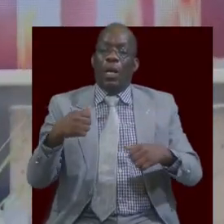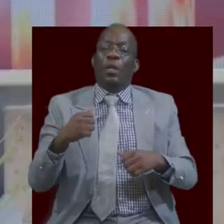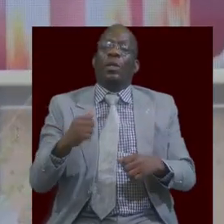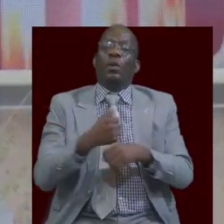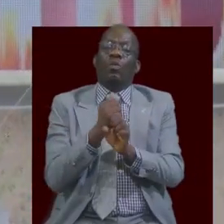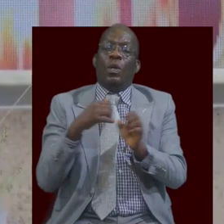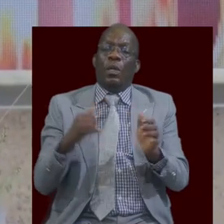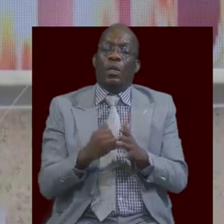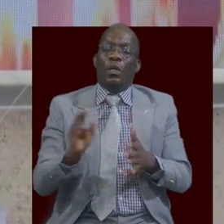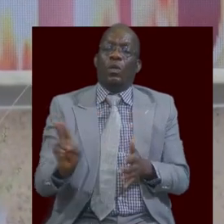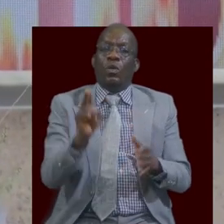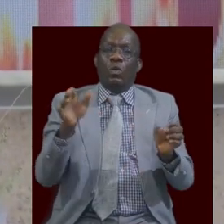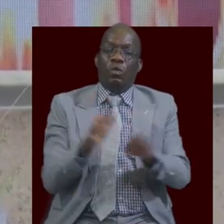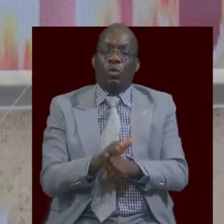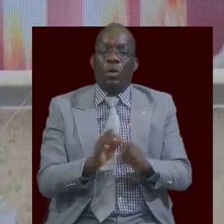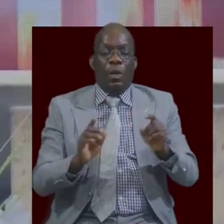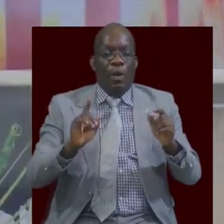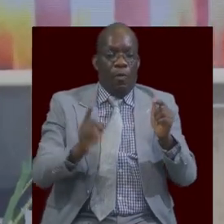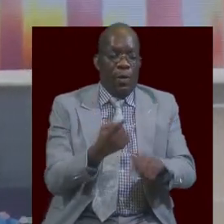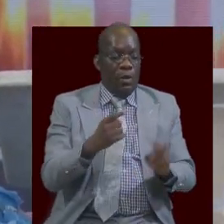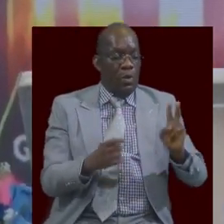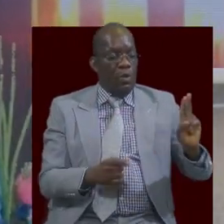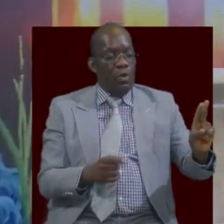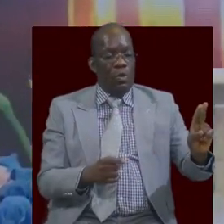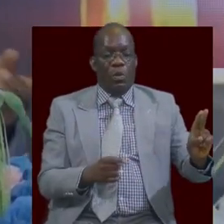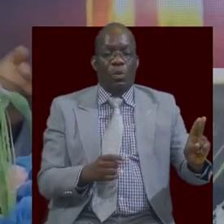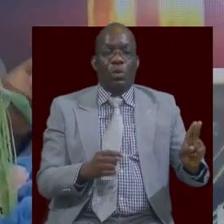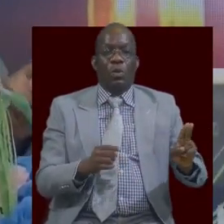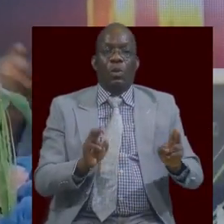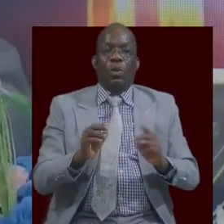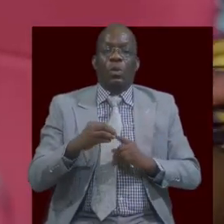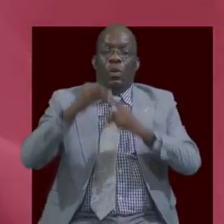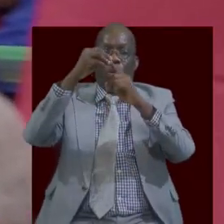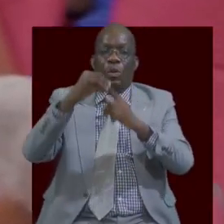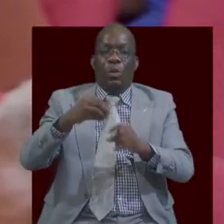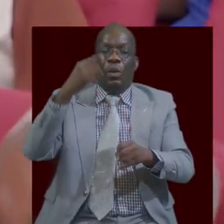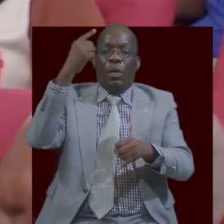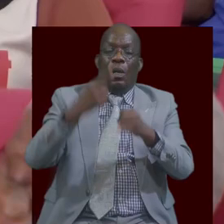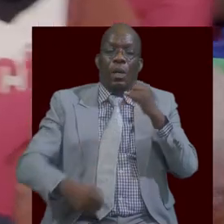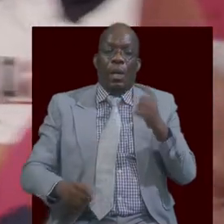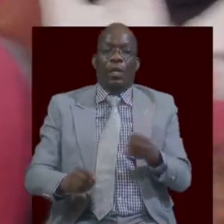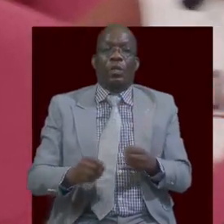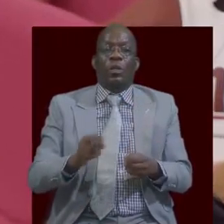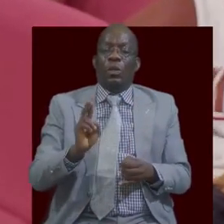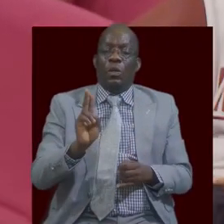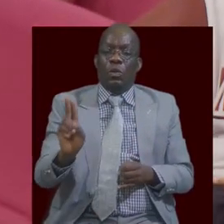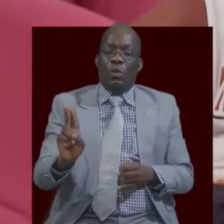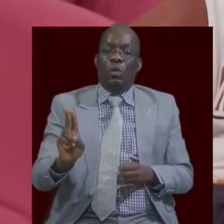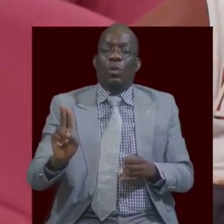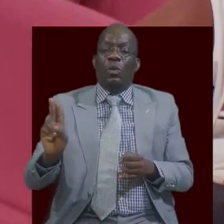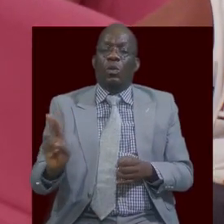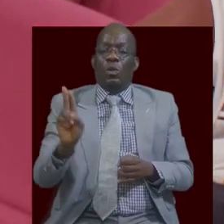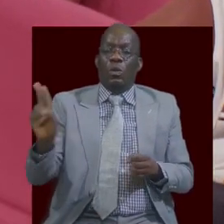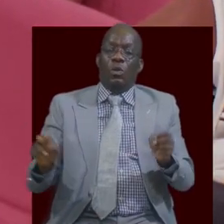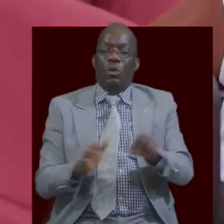first you, uniqueness, and the last you have given here, usefulness.